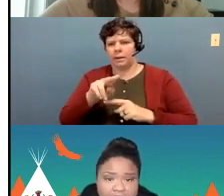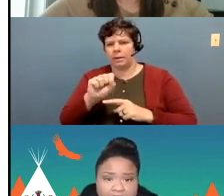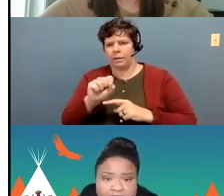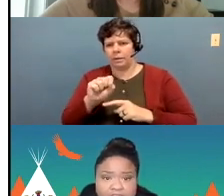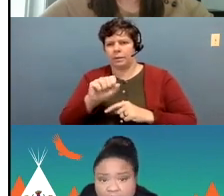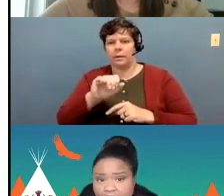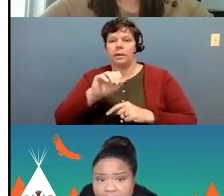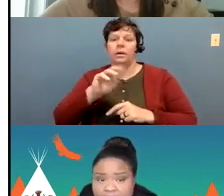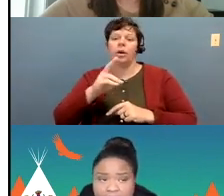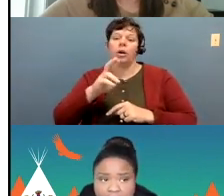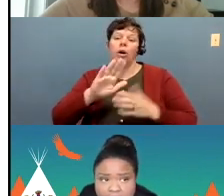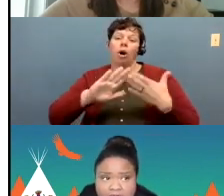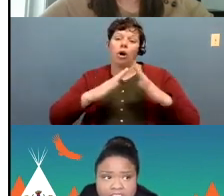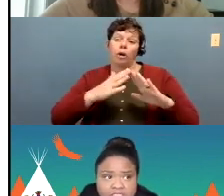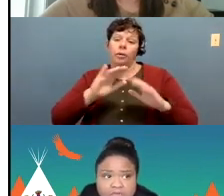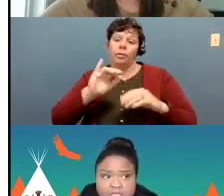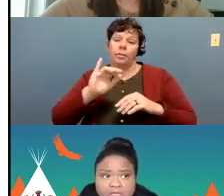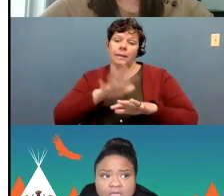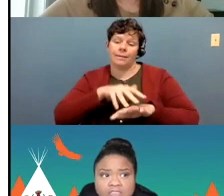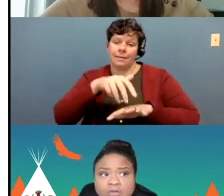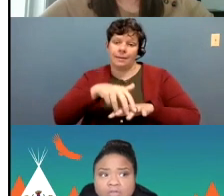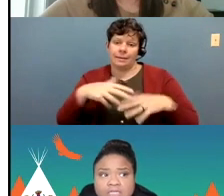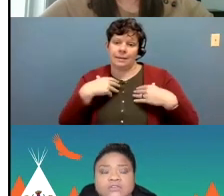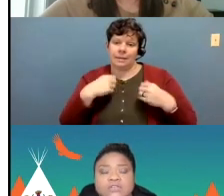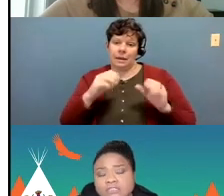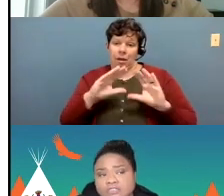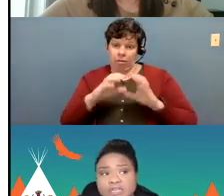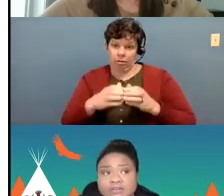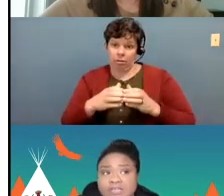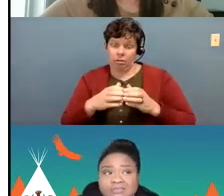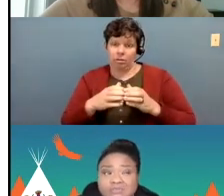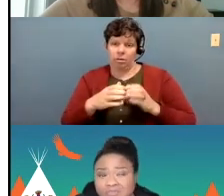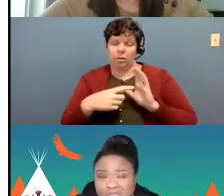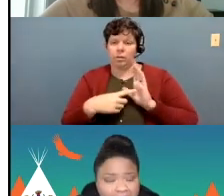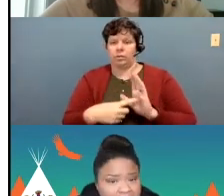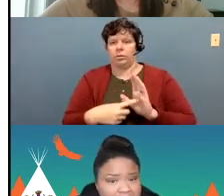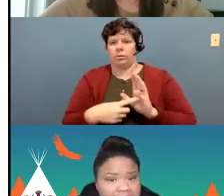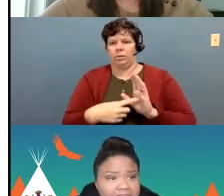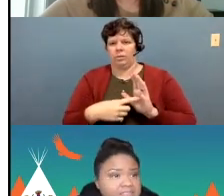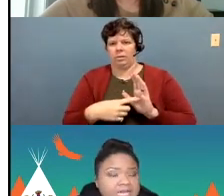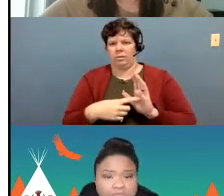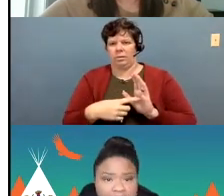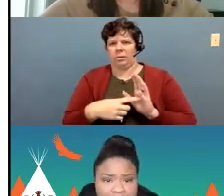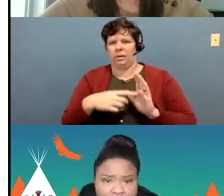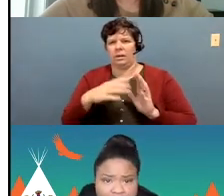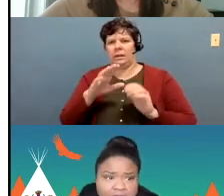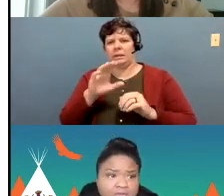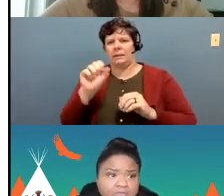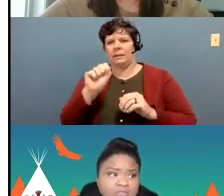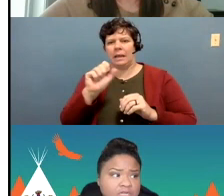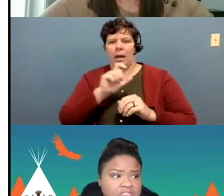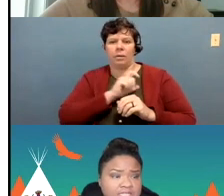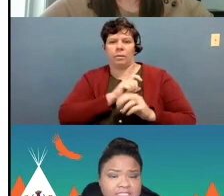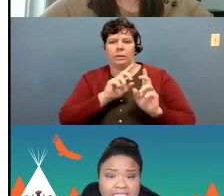Health Institute regarding missing and murdered Indigenous women told us, or illustrated, or even revealed that the Seattle Police Department